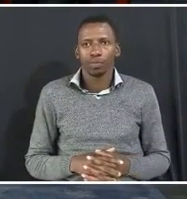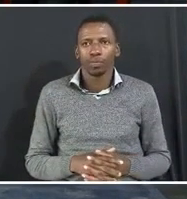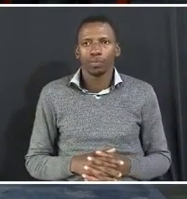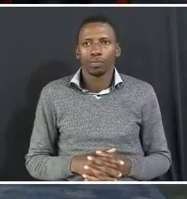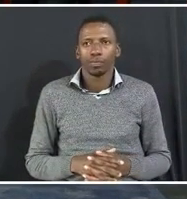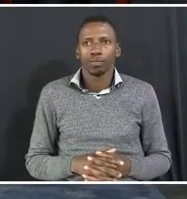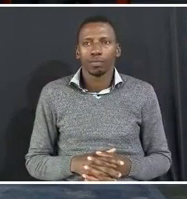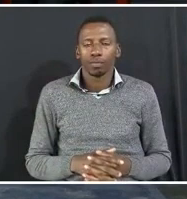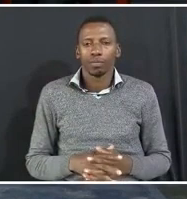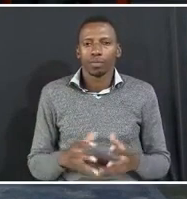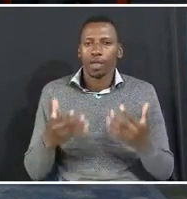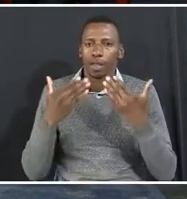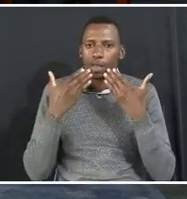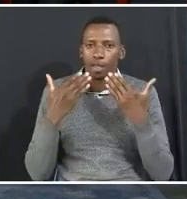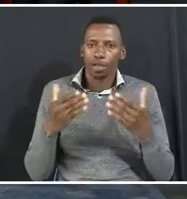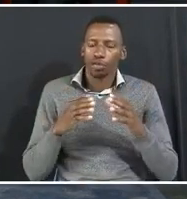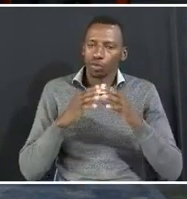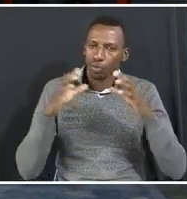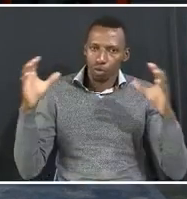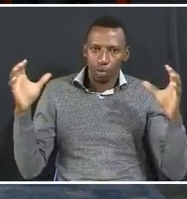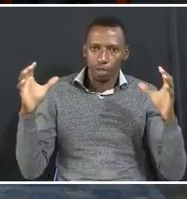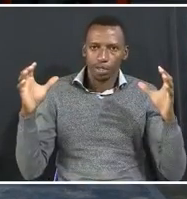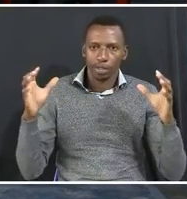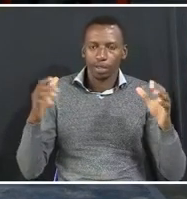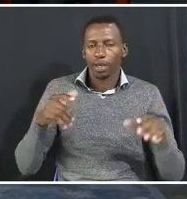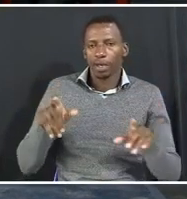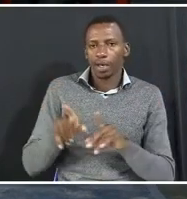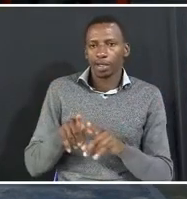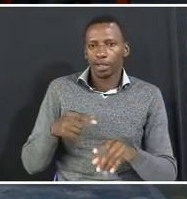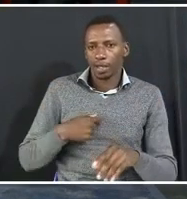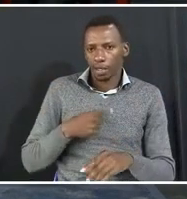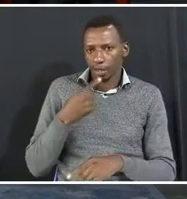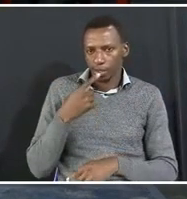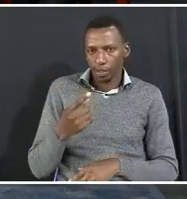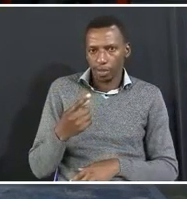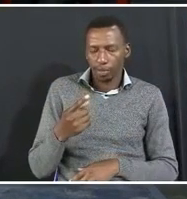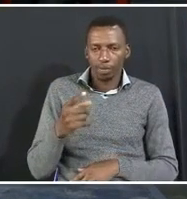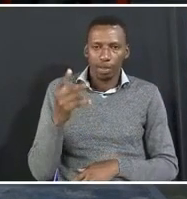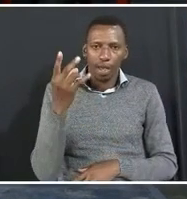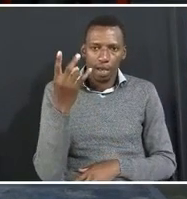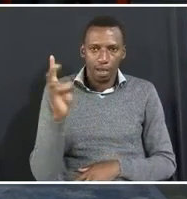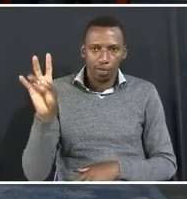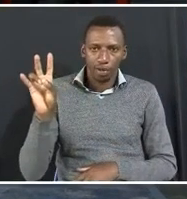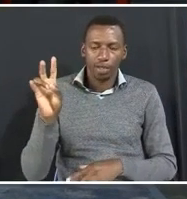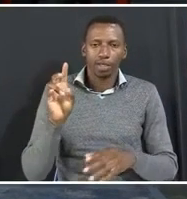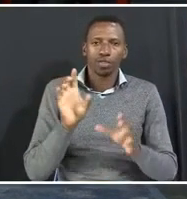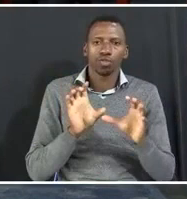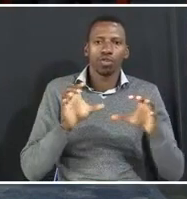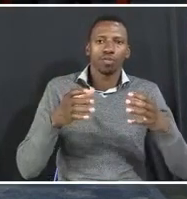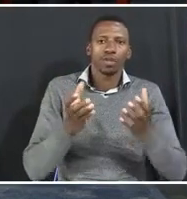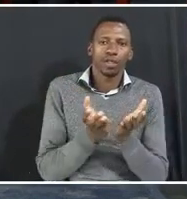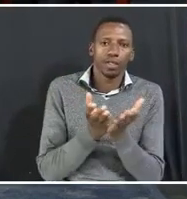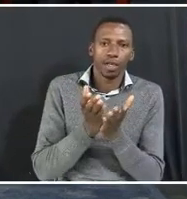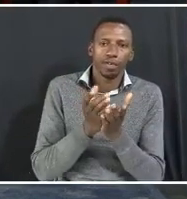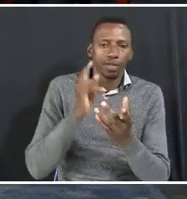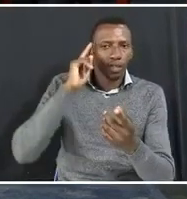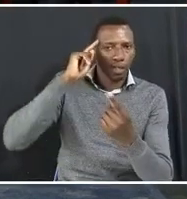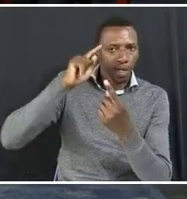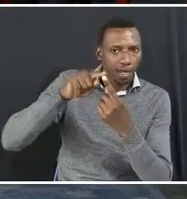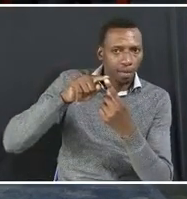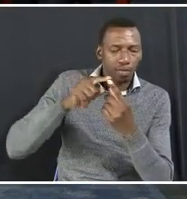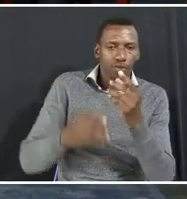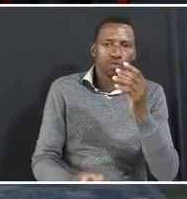Thank you so much. As I said, the Adventist Community Service endeavors to establish a